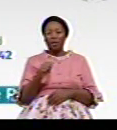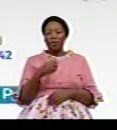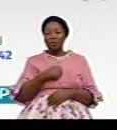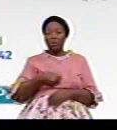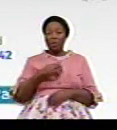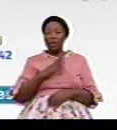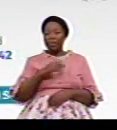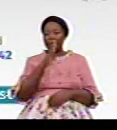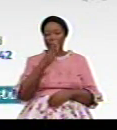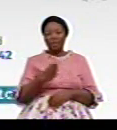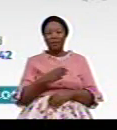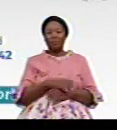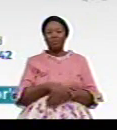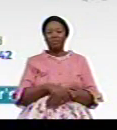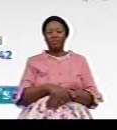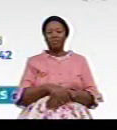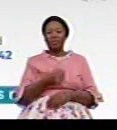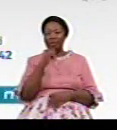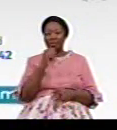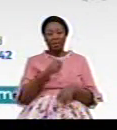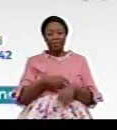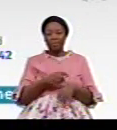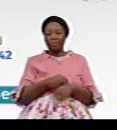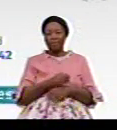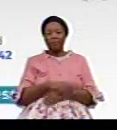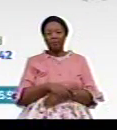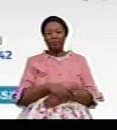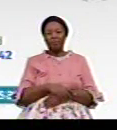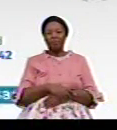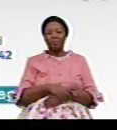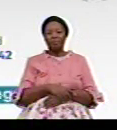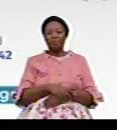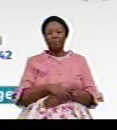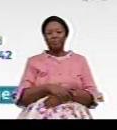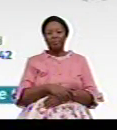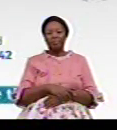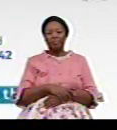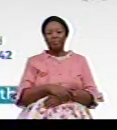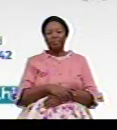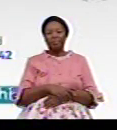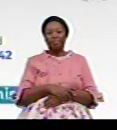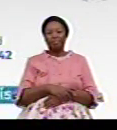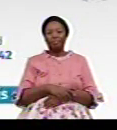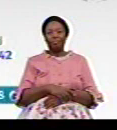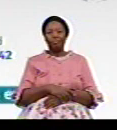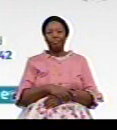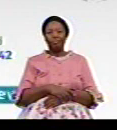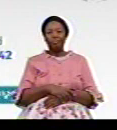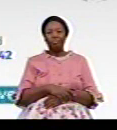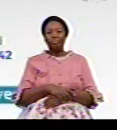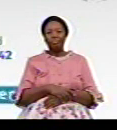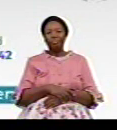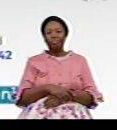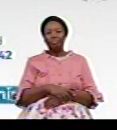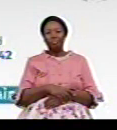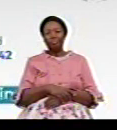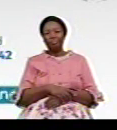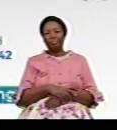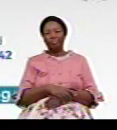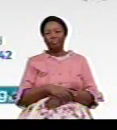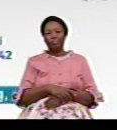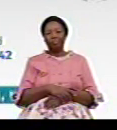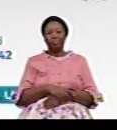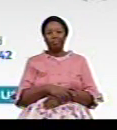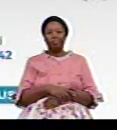Jesus will be glorified. God bless you. You can see at the center, the counselor there, by the right hand side. All right. At the left